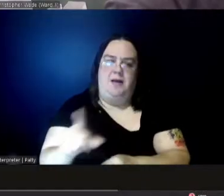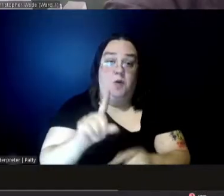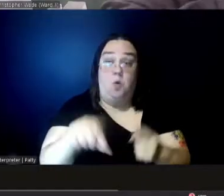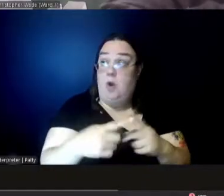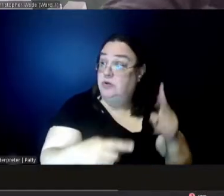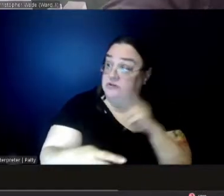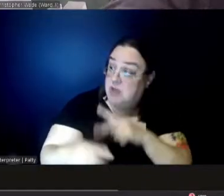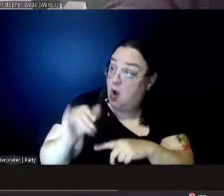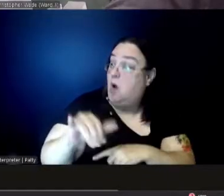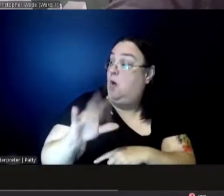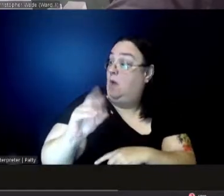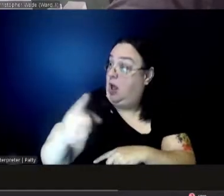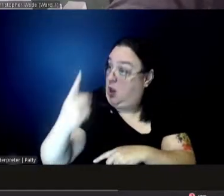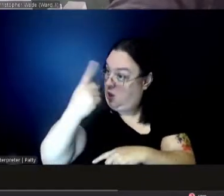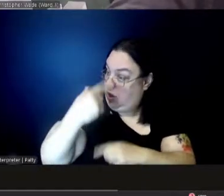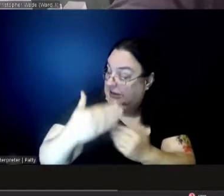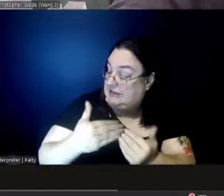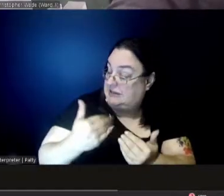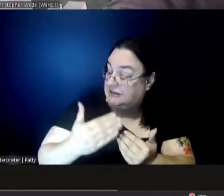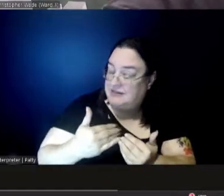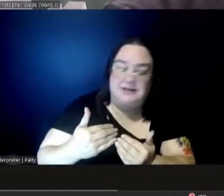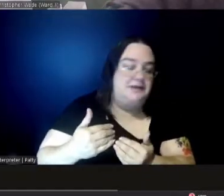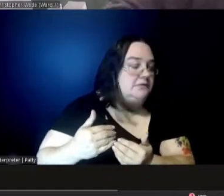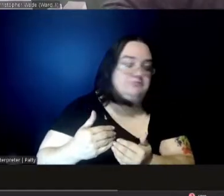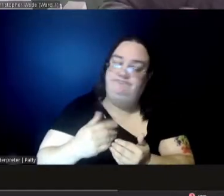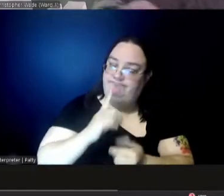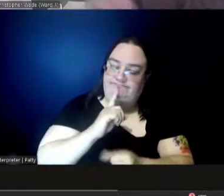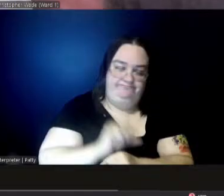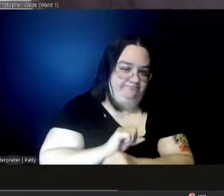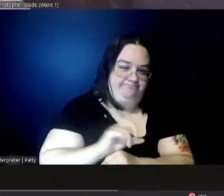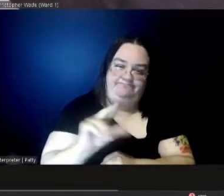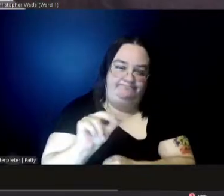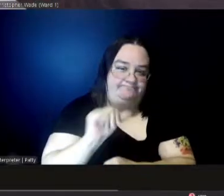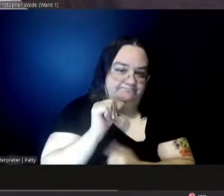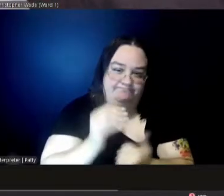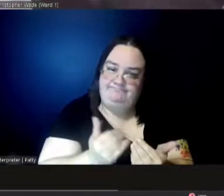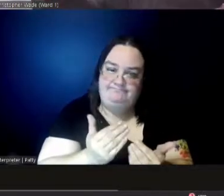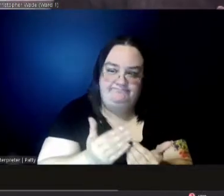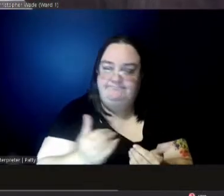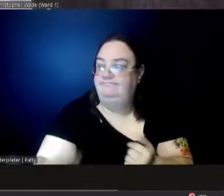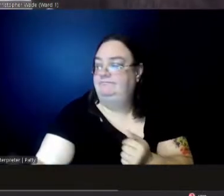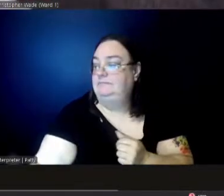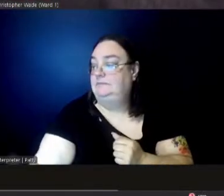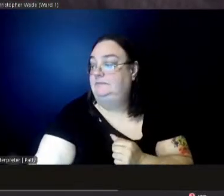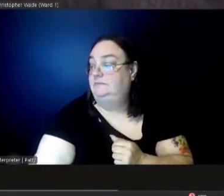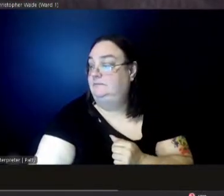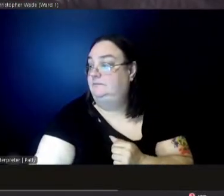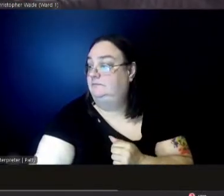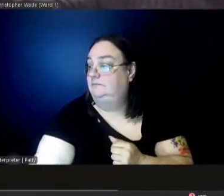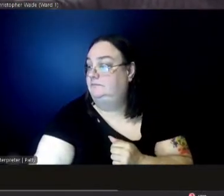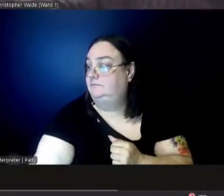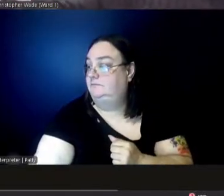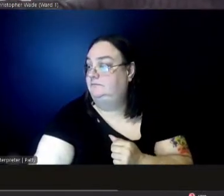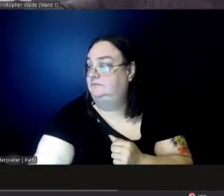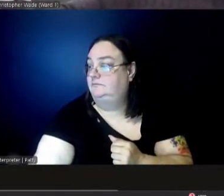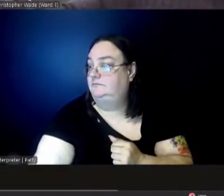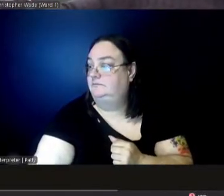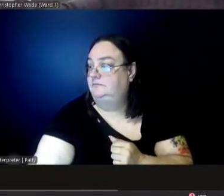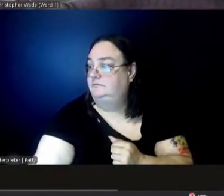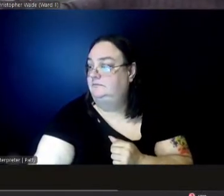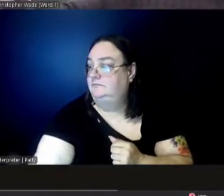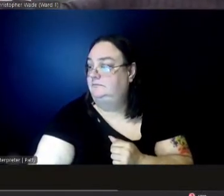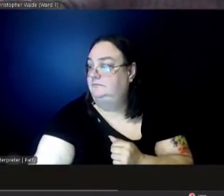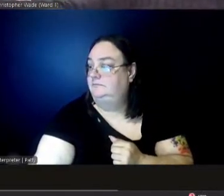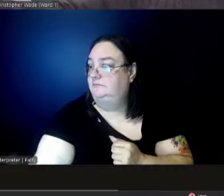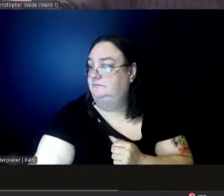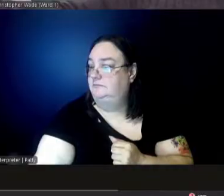the snowplow, it's not an easy task. So that's the reason, and we'll entertain